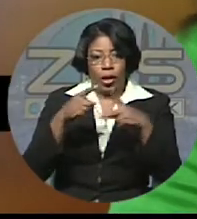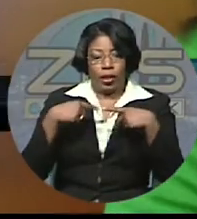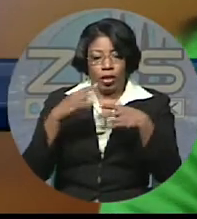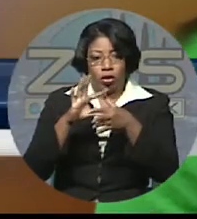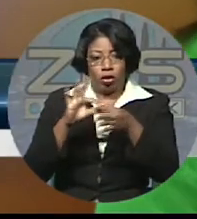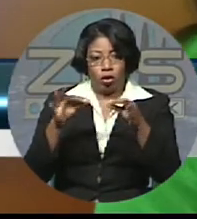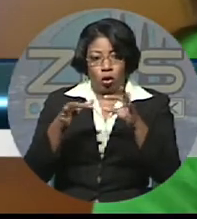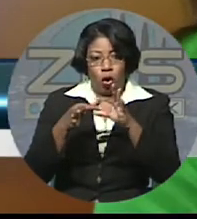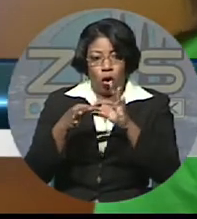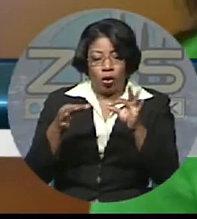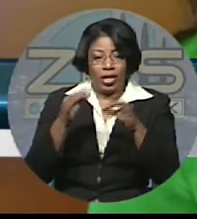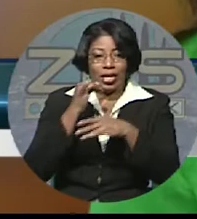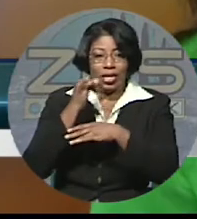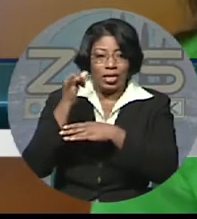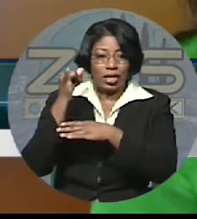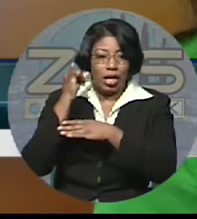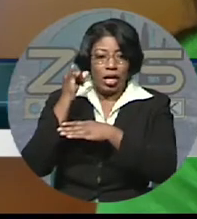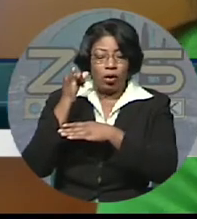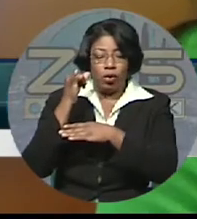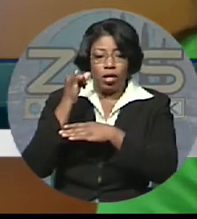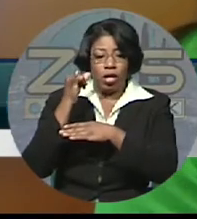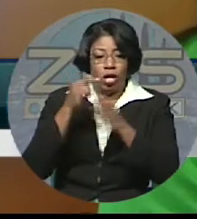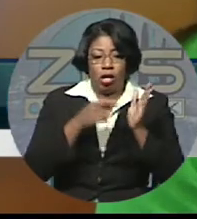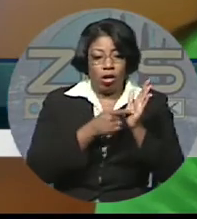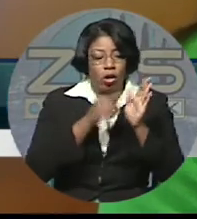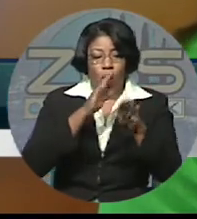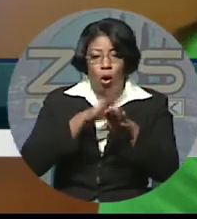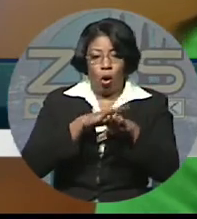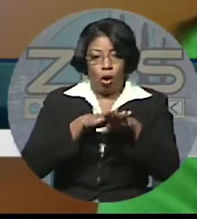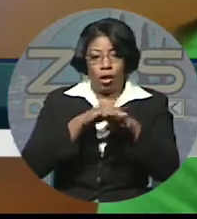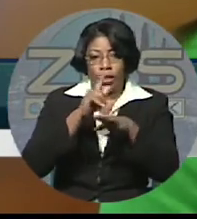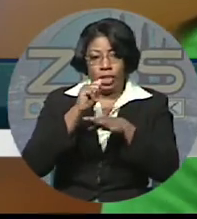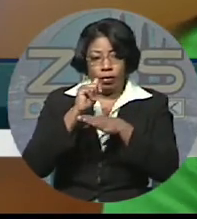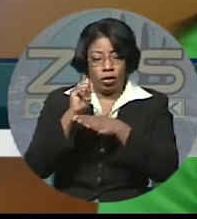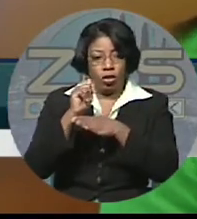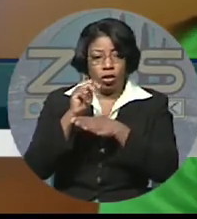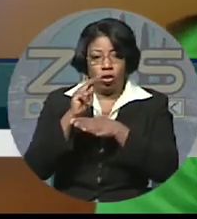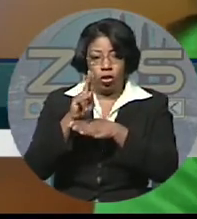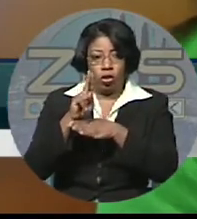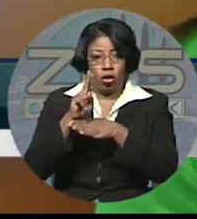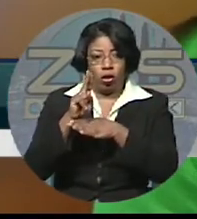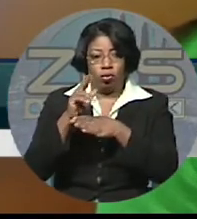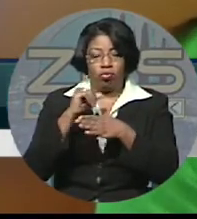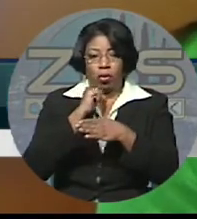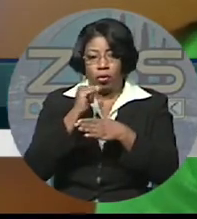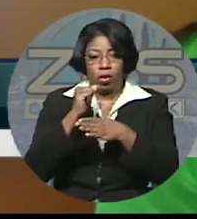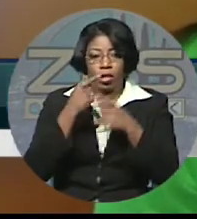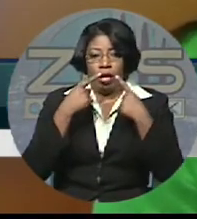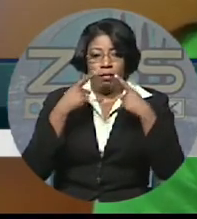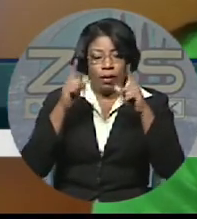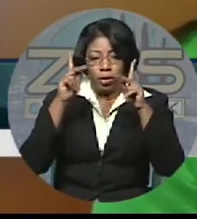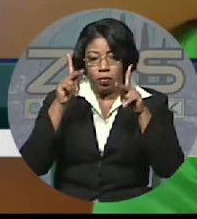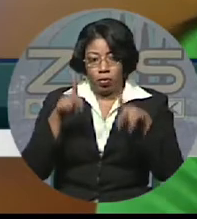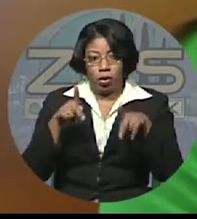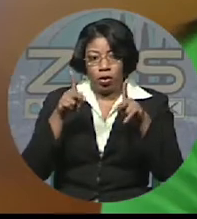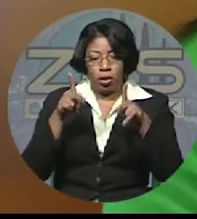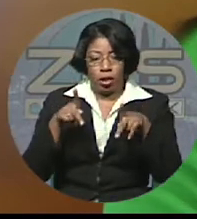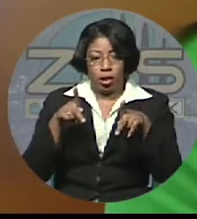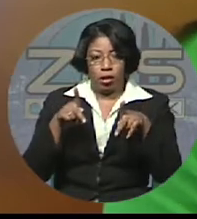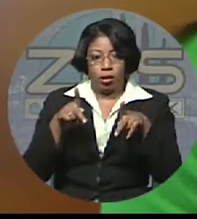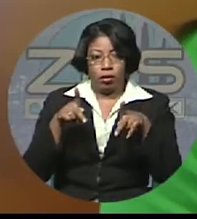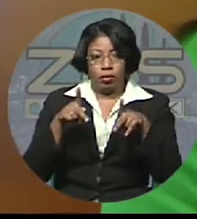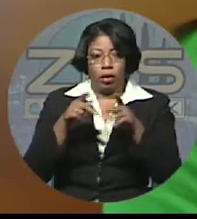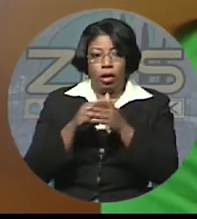covered all of our national breakfast television shows. This was big breaking news. Not that he's a celebrity in Australia, but certainly a